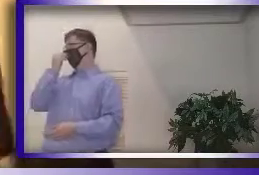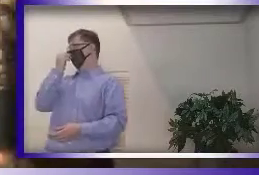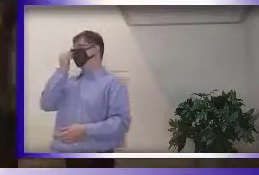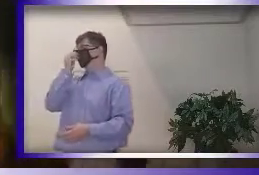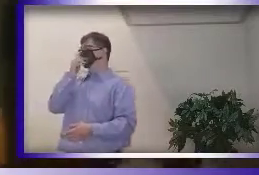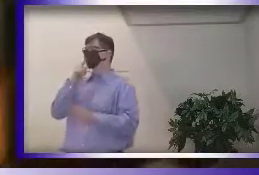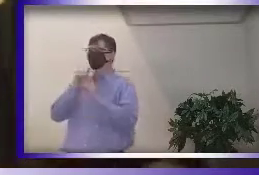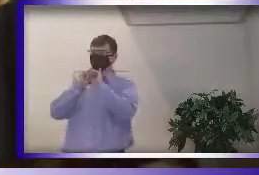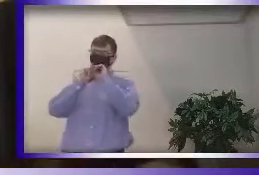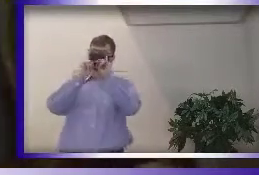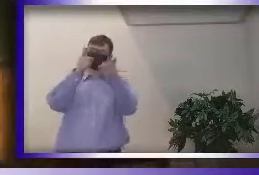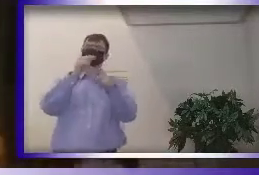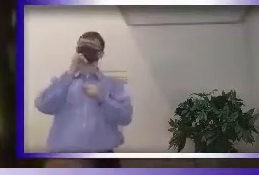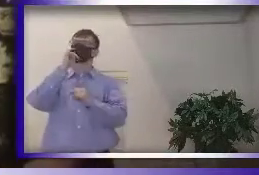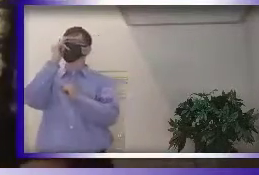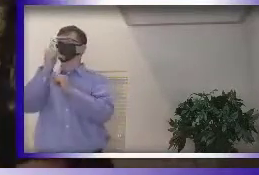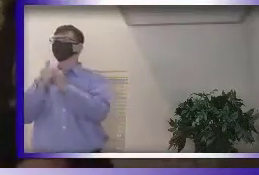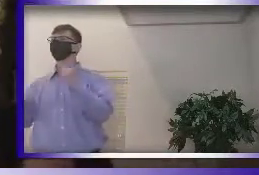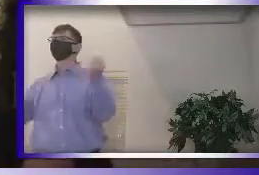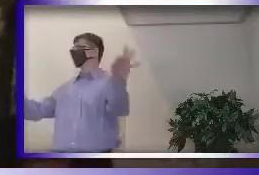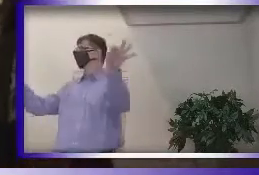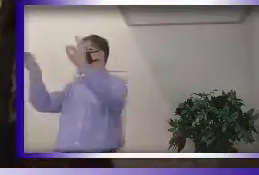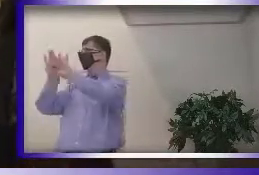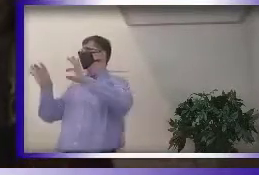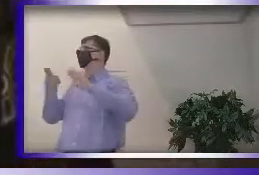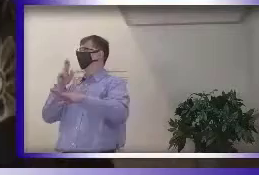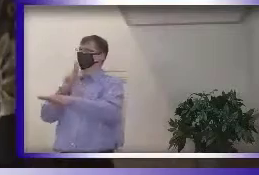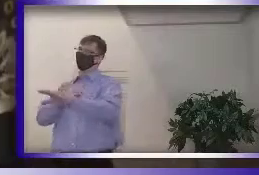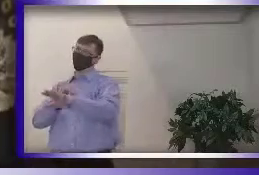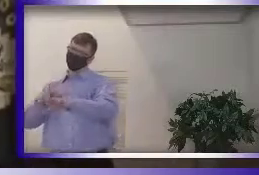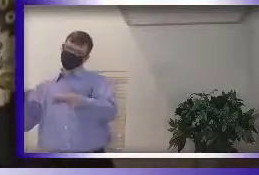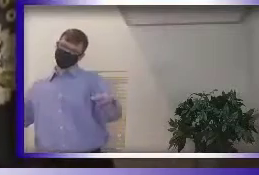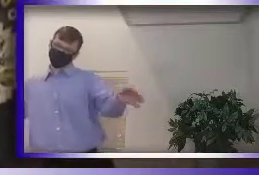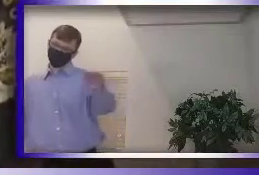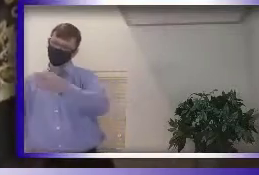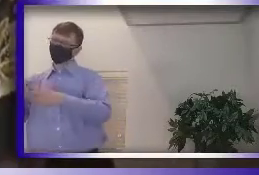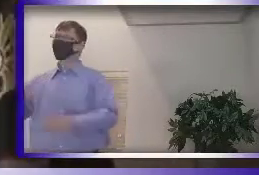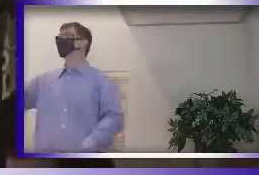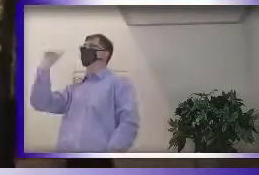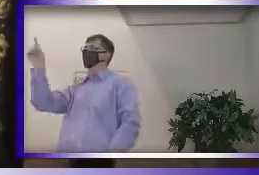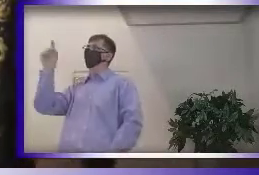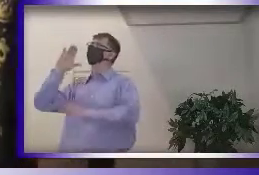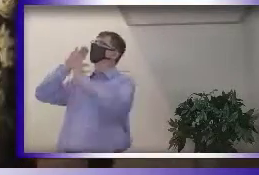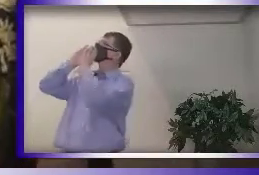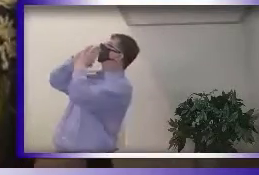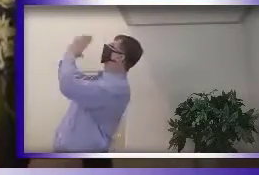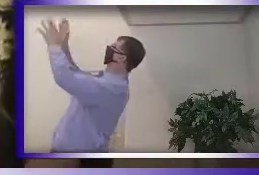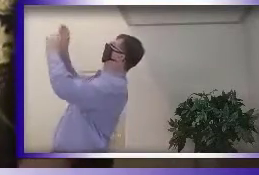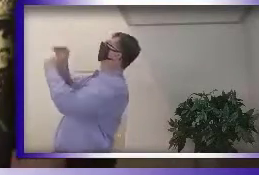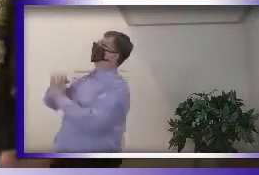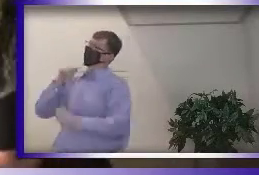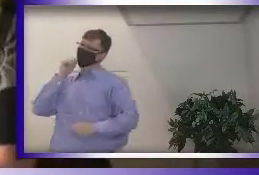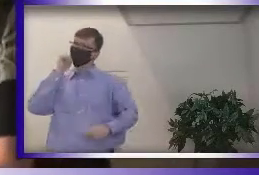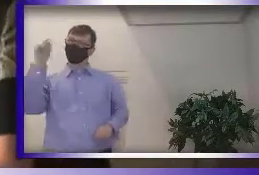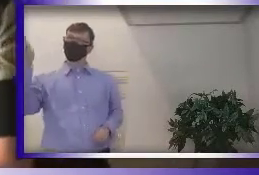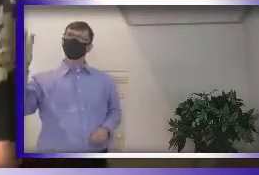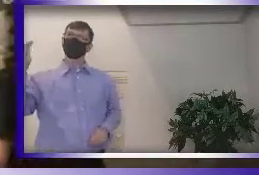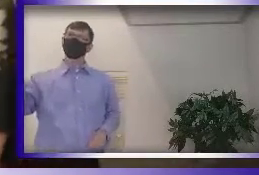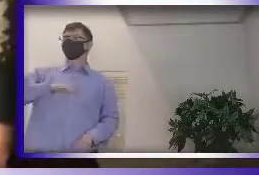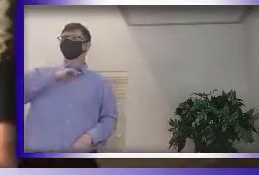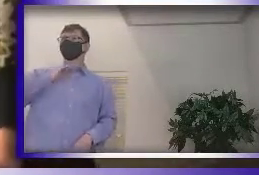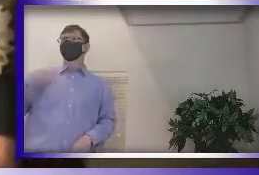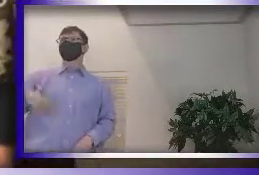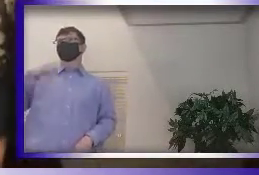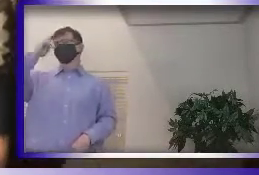name that your boss now calls you? One hopes not. And yet we seem to think that God will only recognize